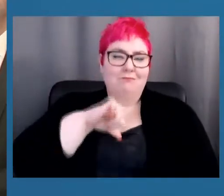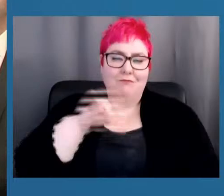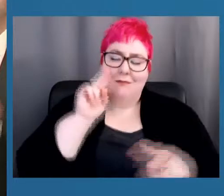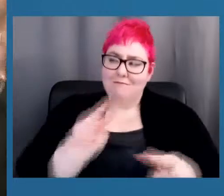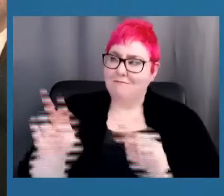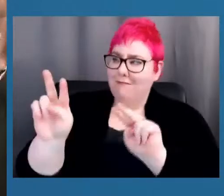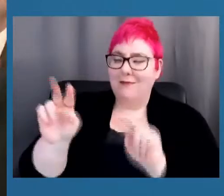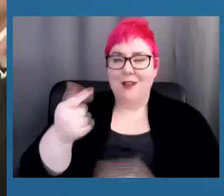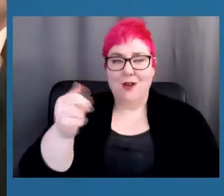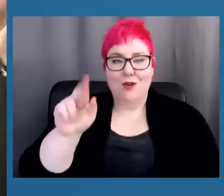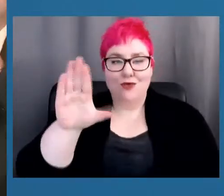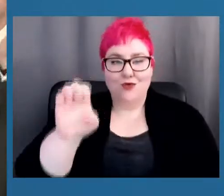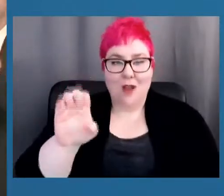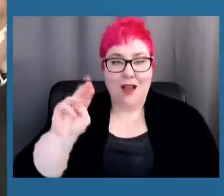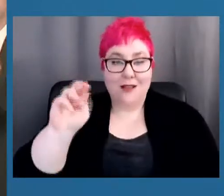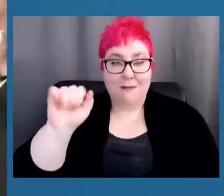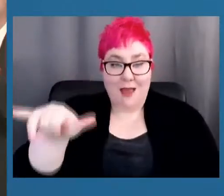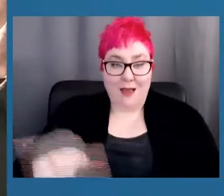Meng.